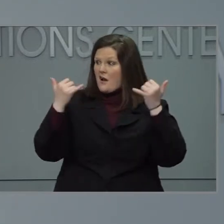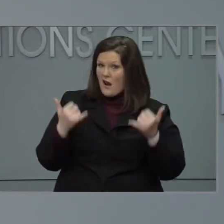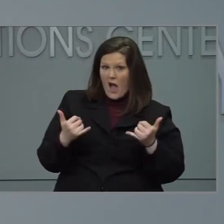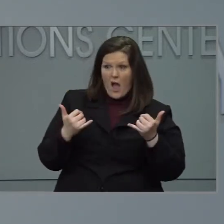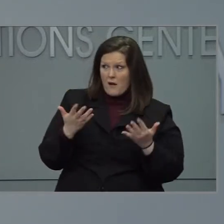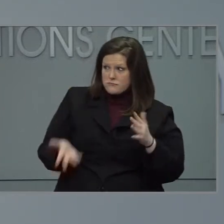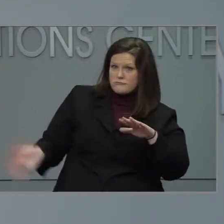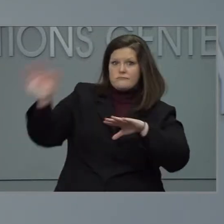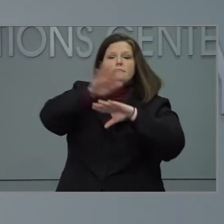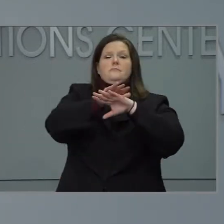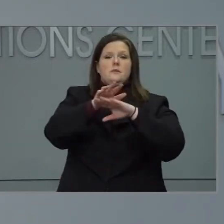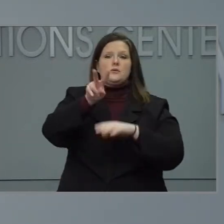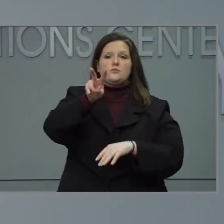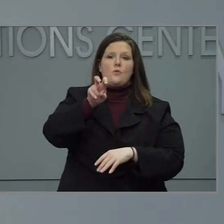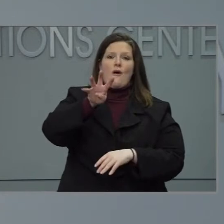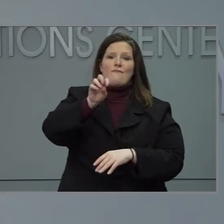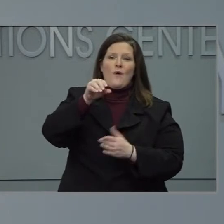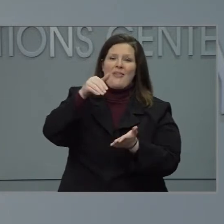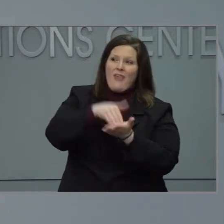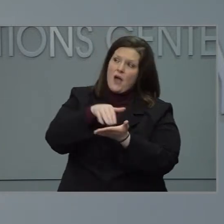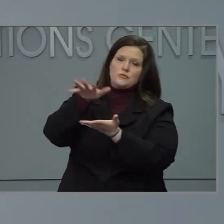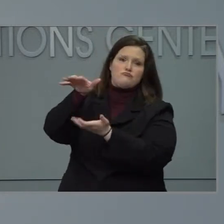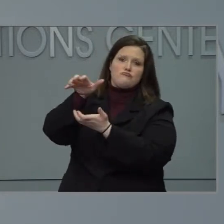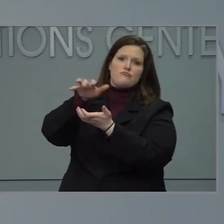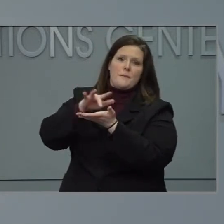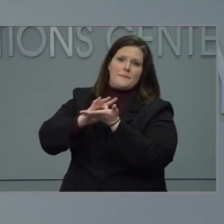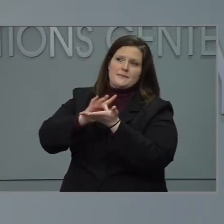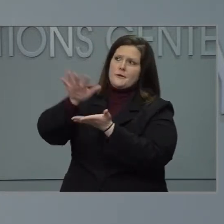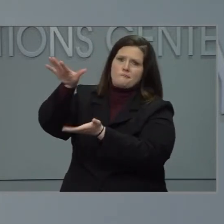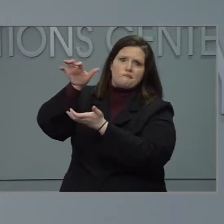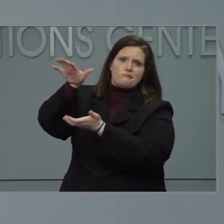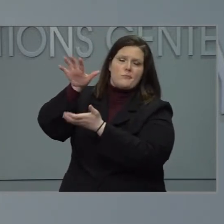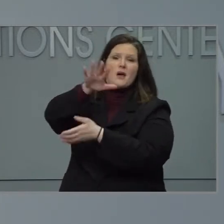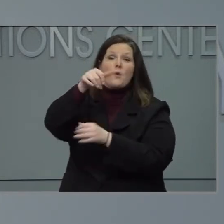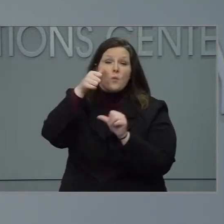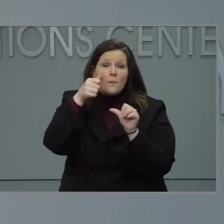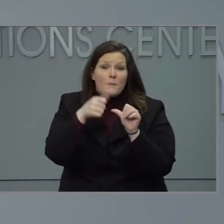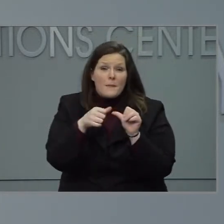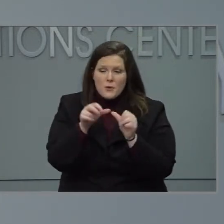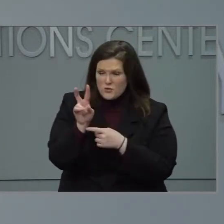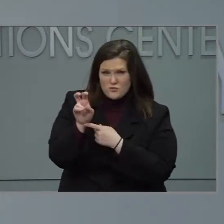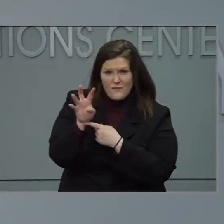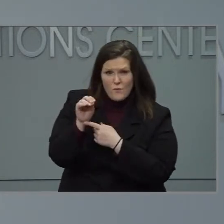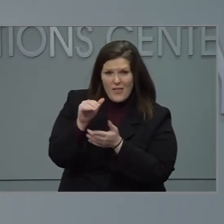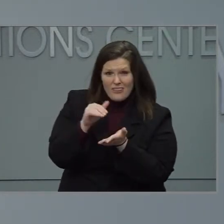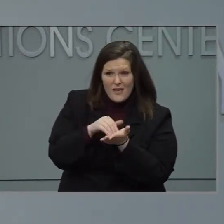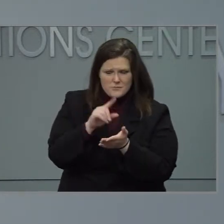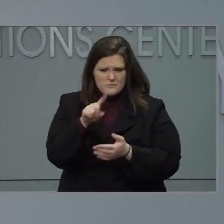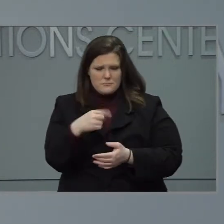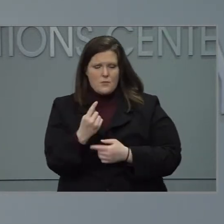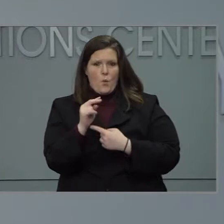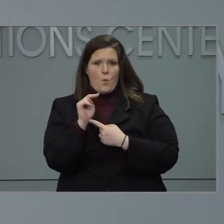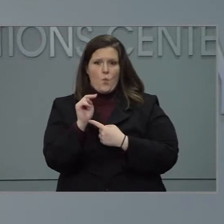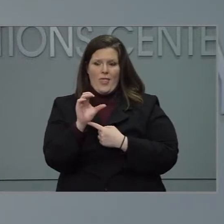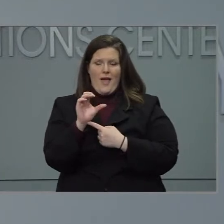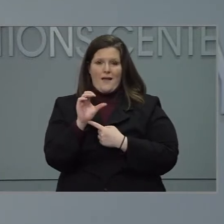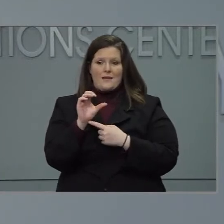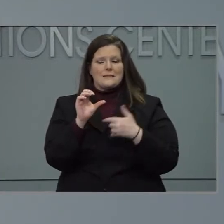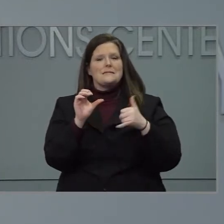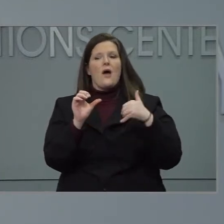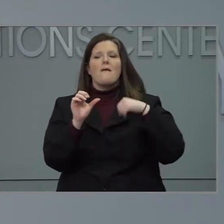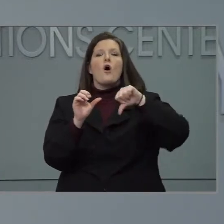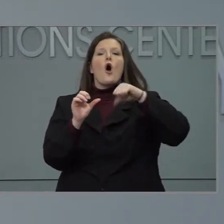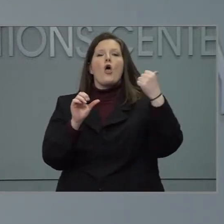about 240,000 vaccines are coming into the state. But remember, that's just the state allocation. There are also